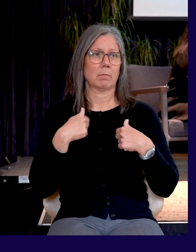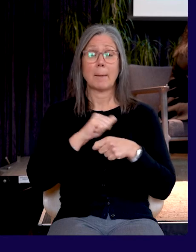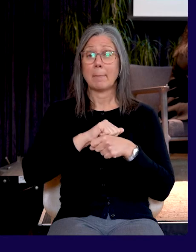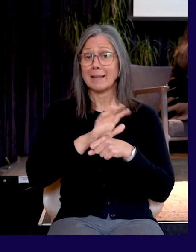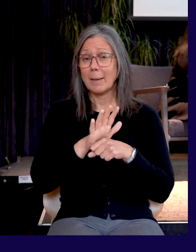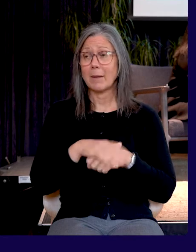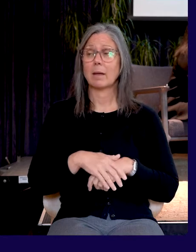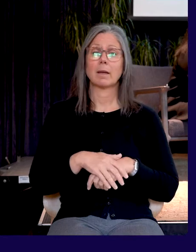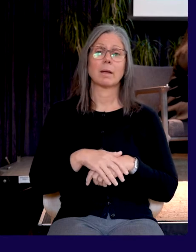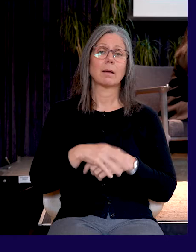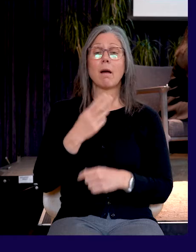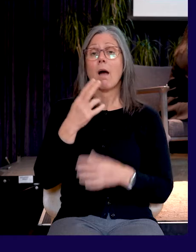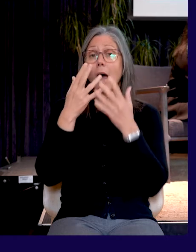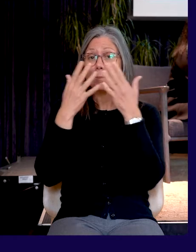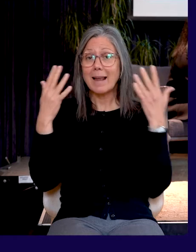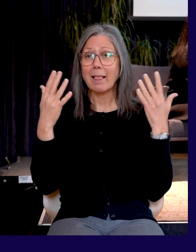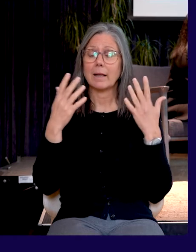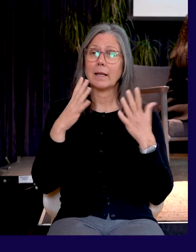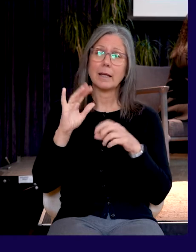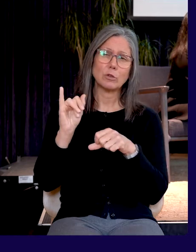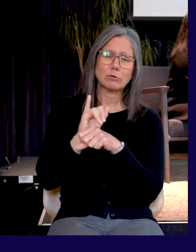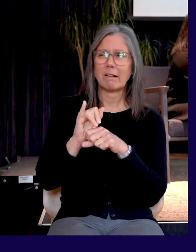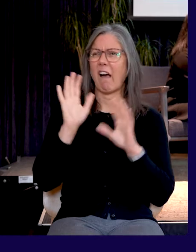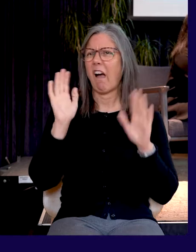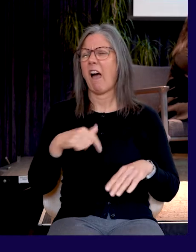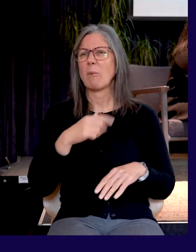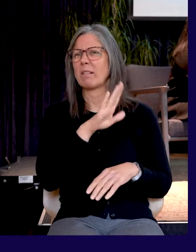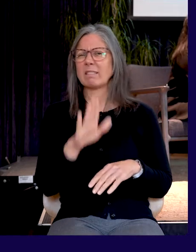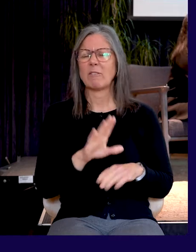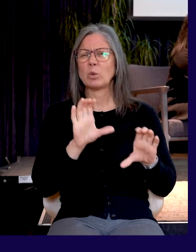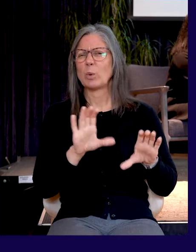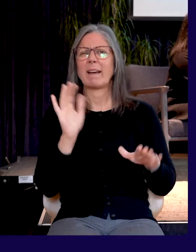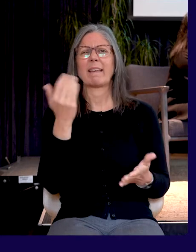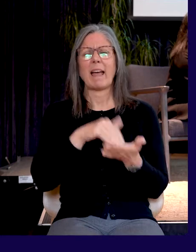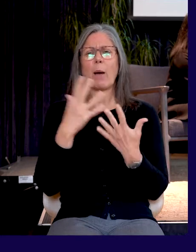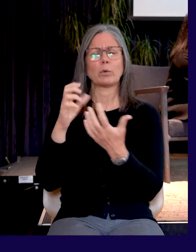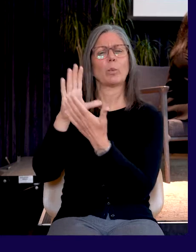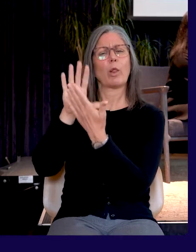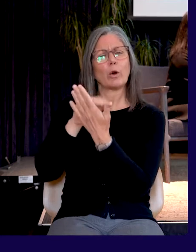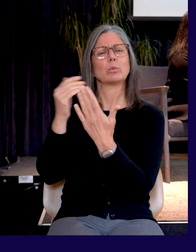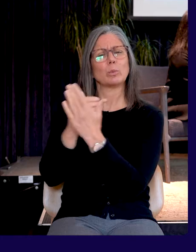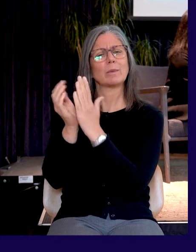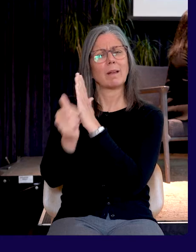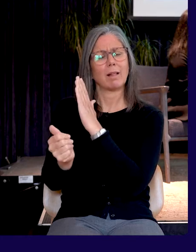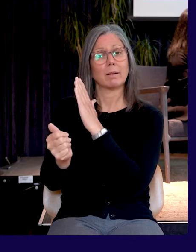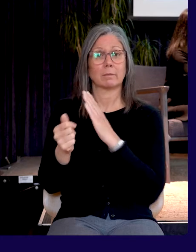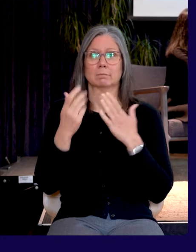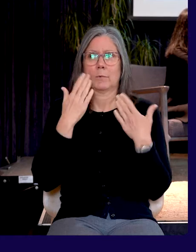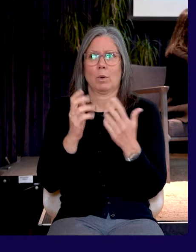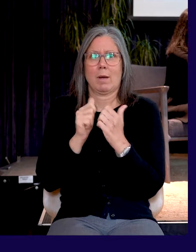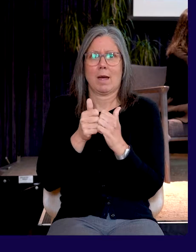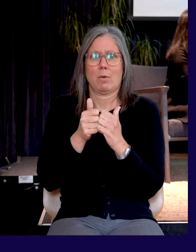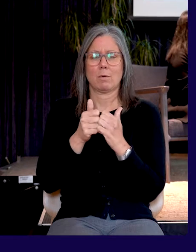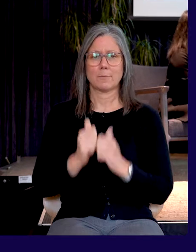pandemic, hospitality industry let me down. I'm never going back to that. I want to learn a new skill. What can I do? And they don't know who to go